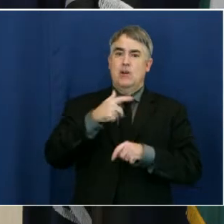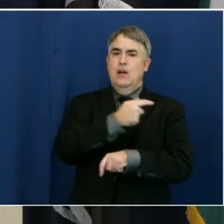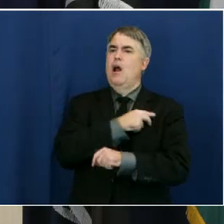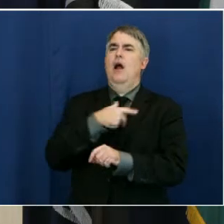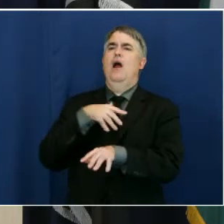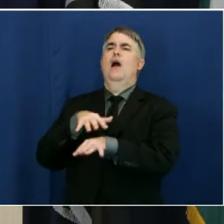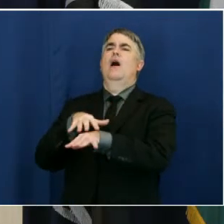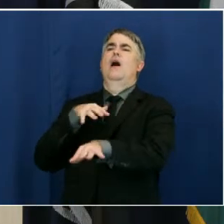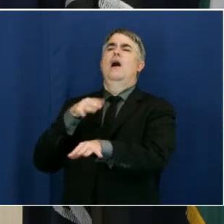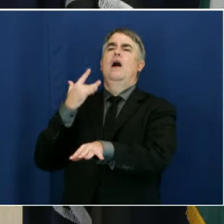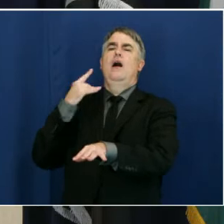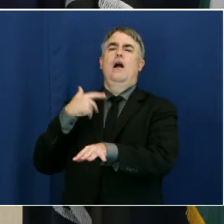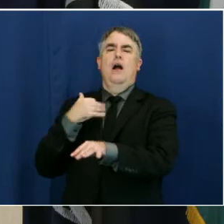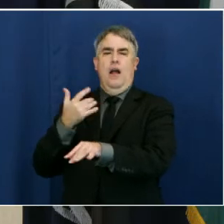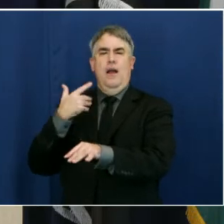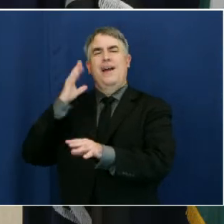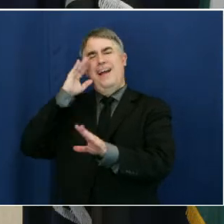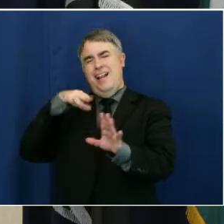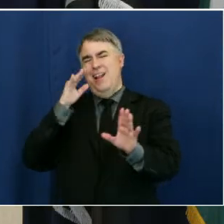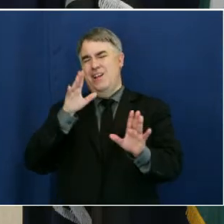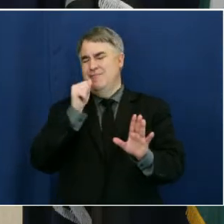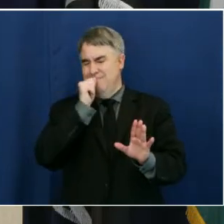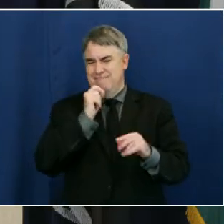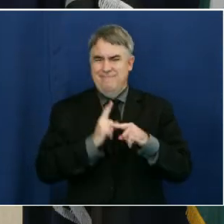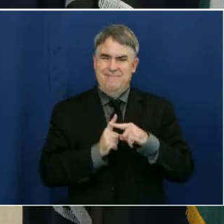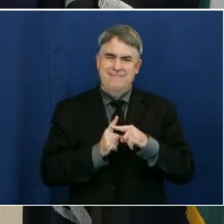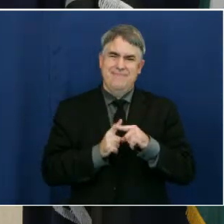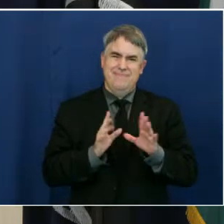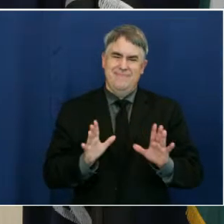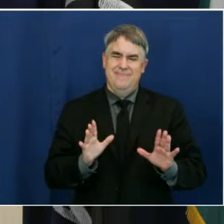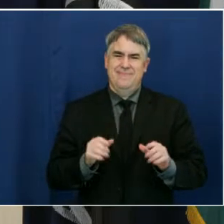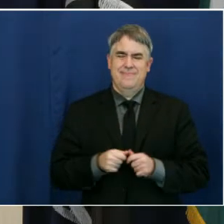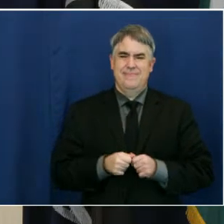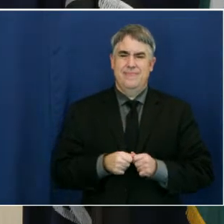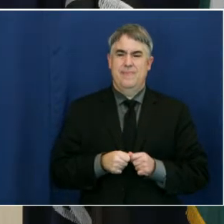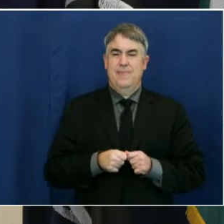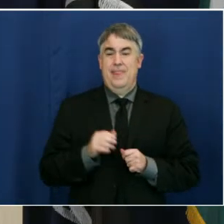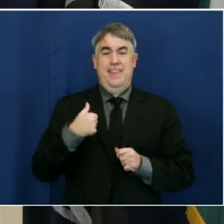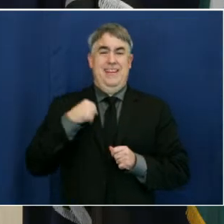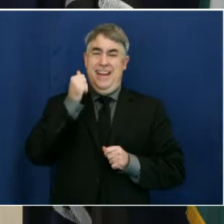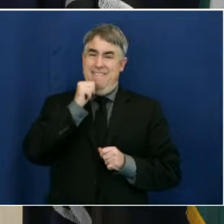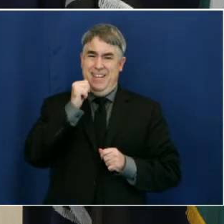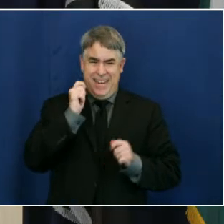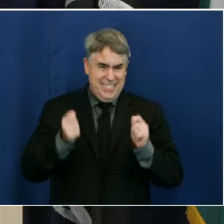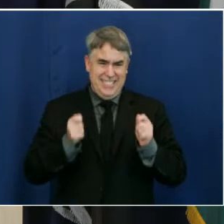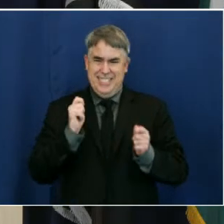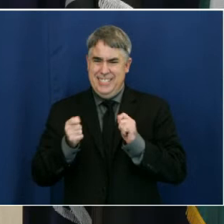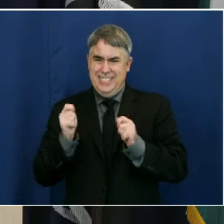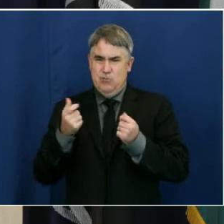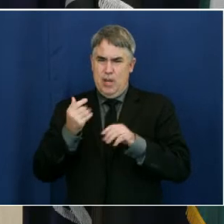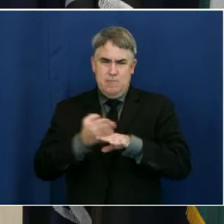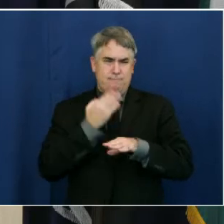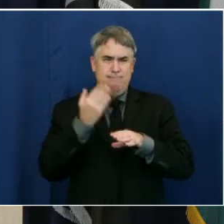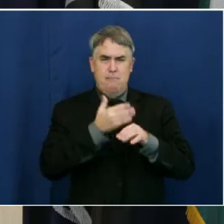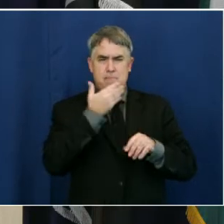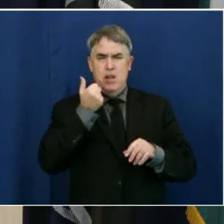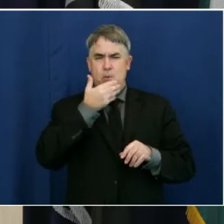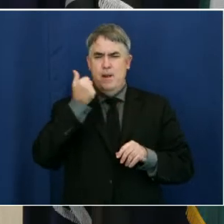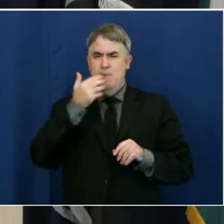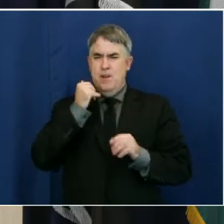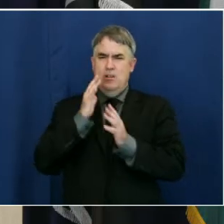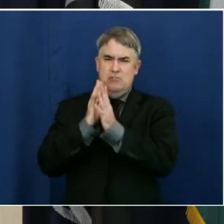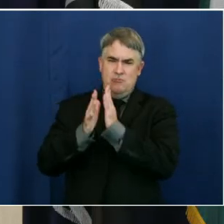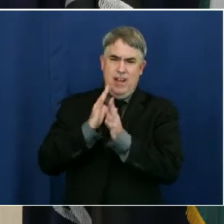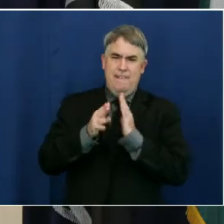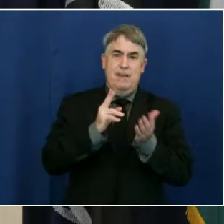that people want us to get as many vaccines as quickly as possible. So every day we work on making the traffic situation better, the sign-up situation better,